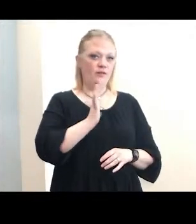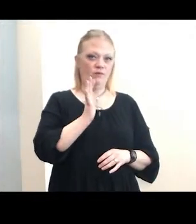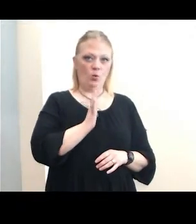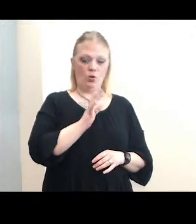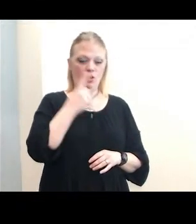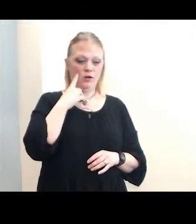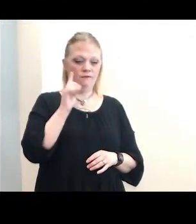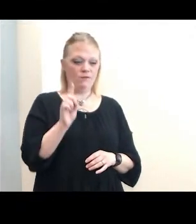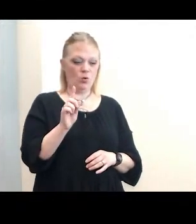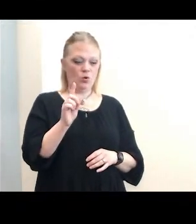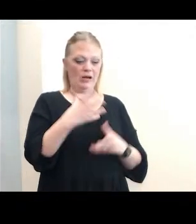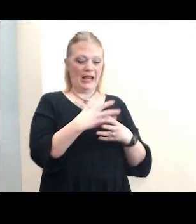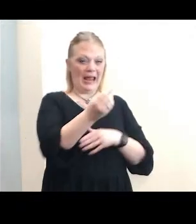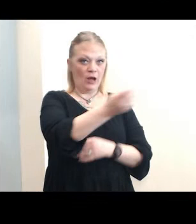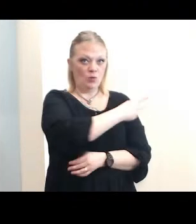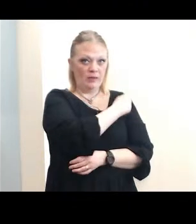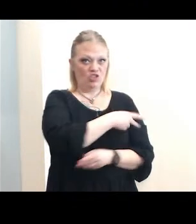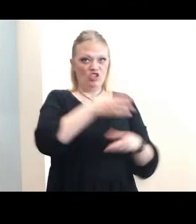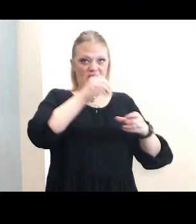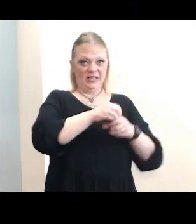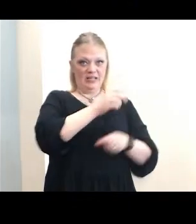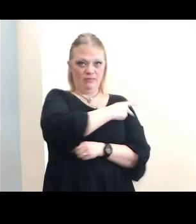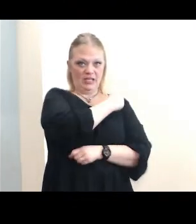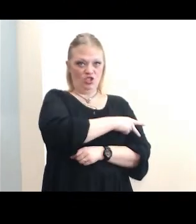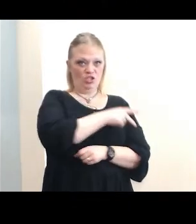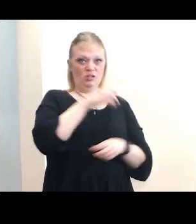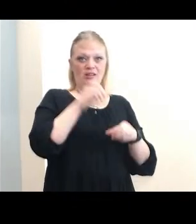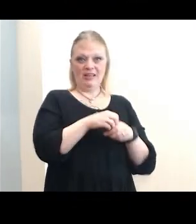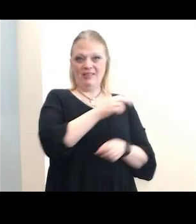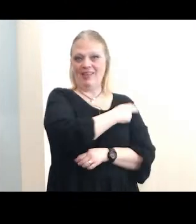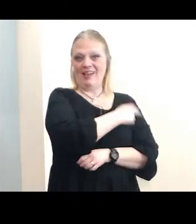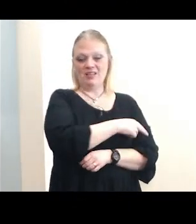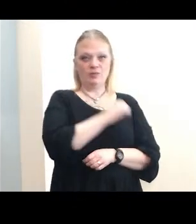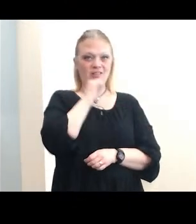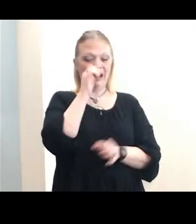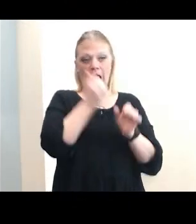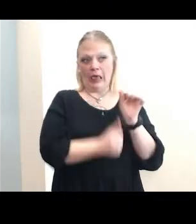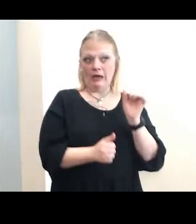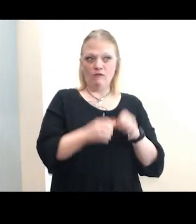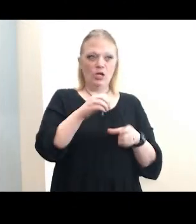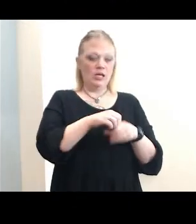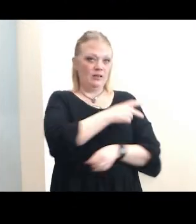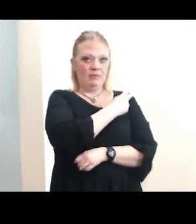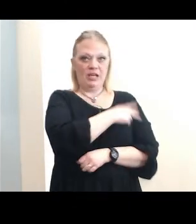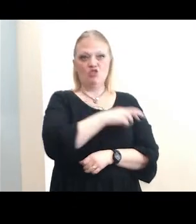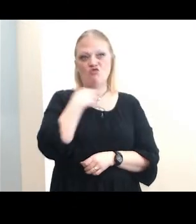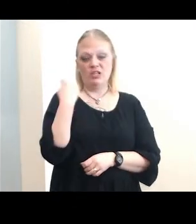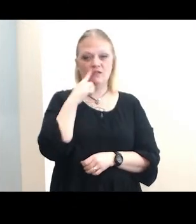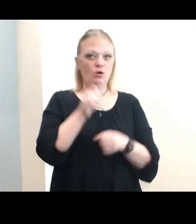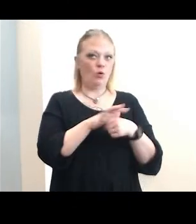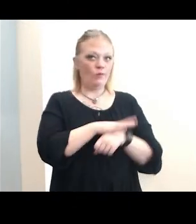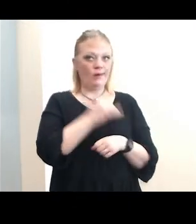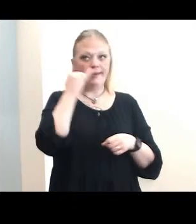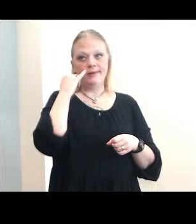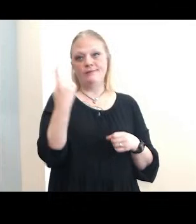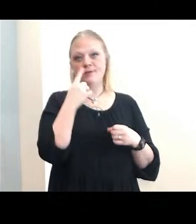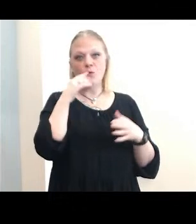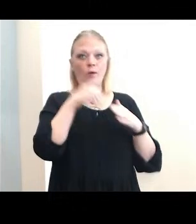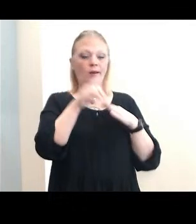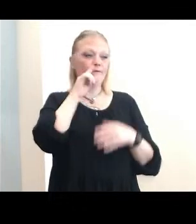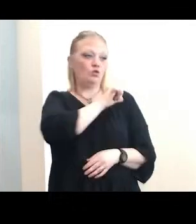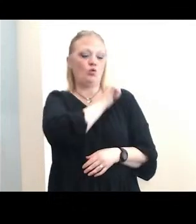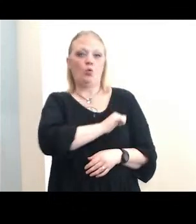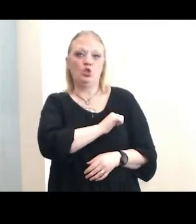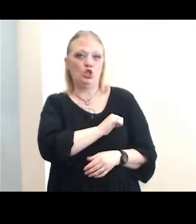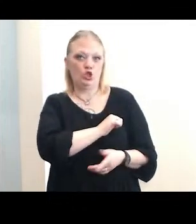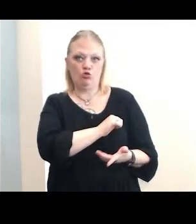it's for outpatients and inpatients. Not every inpatient is at risk for COVID-19. If somebody went in for shoulder